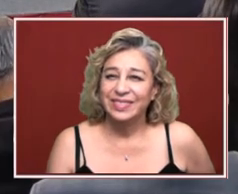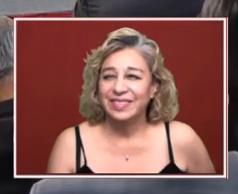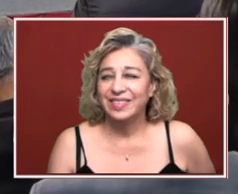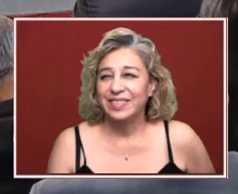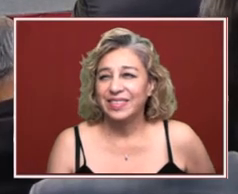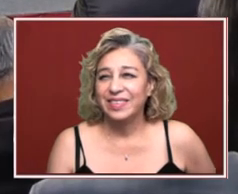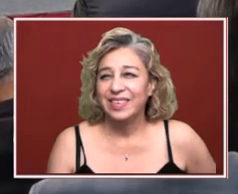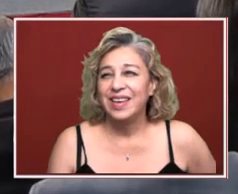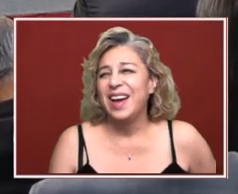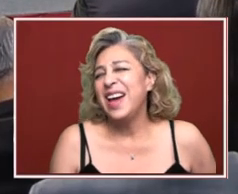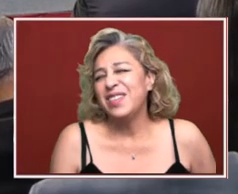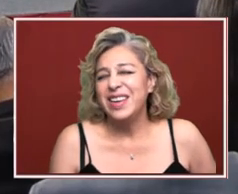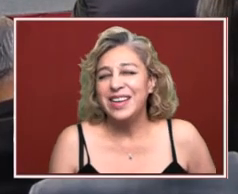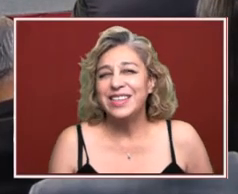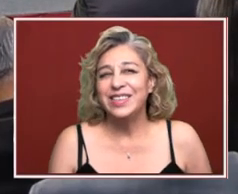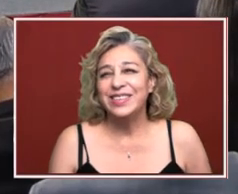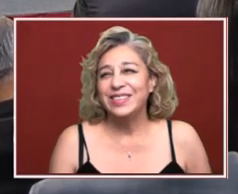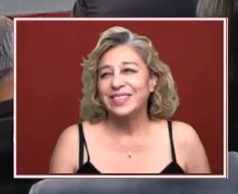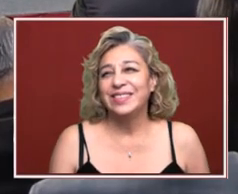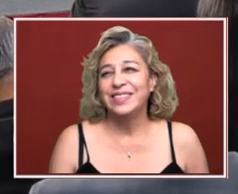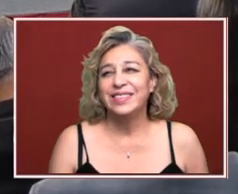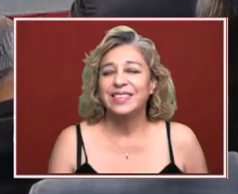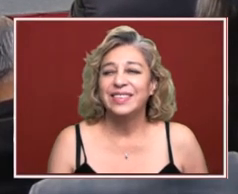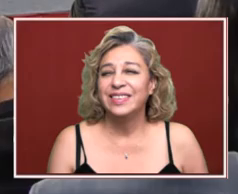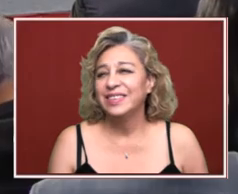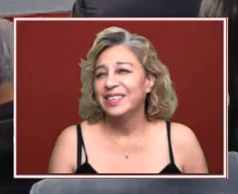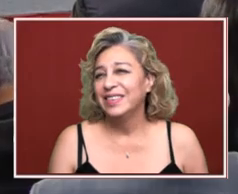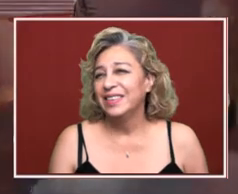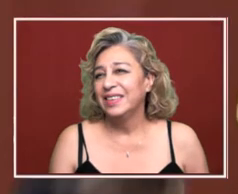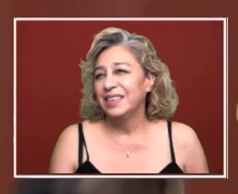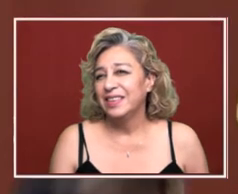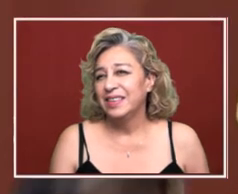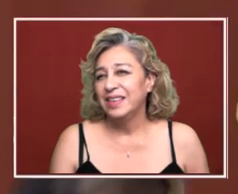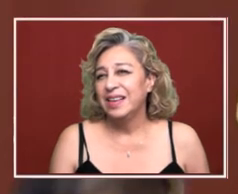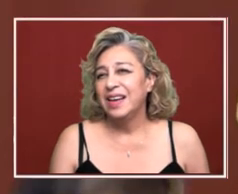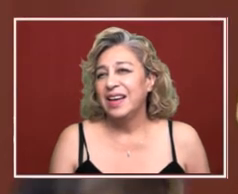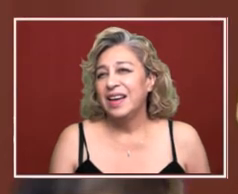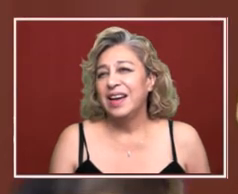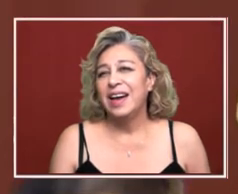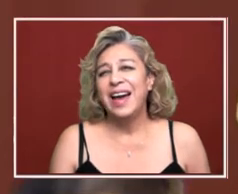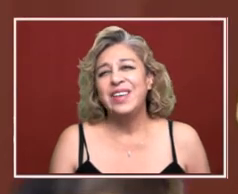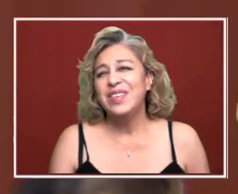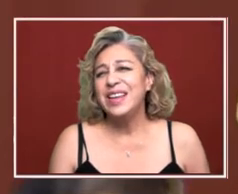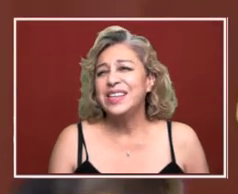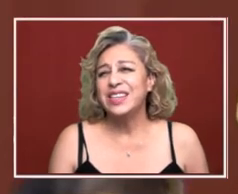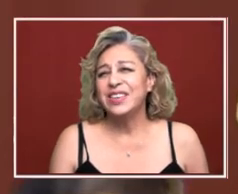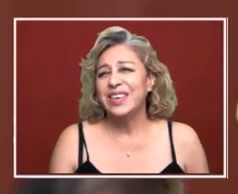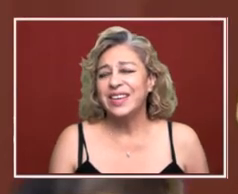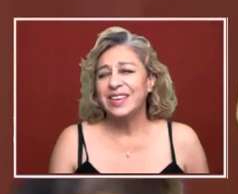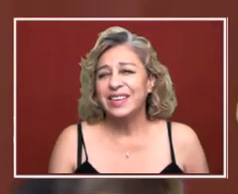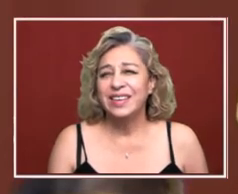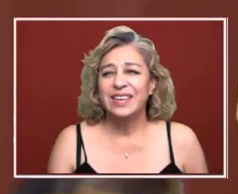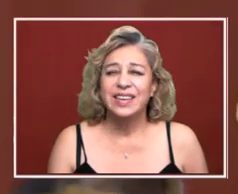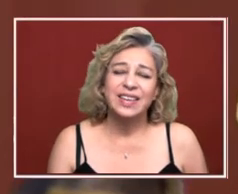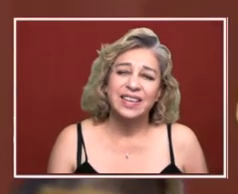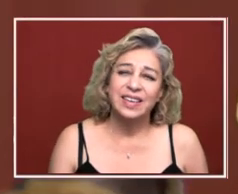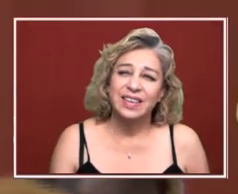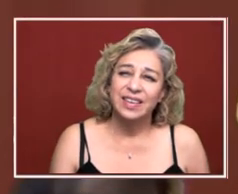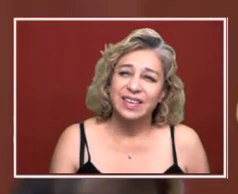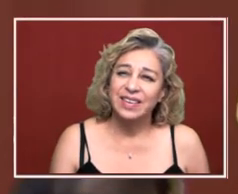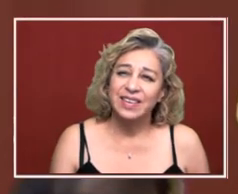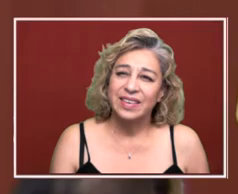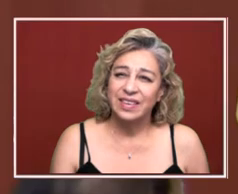No necesito. I don't need to. Hacerlo. I don't need to do it.